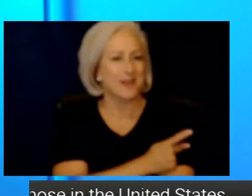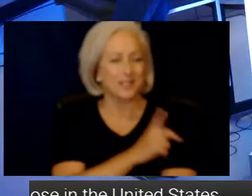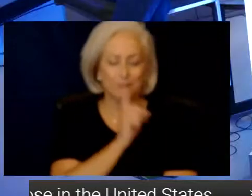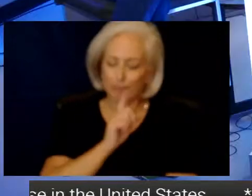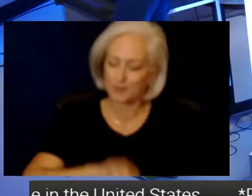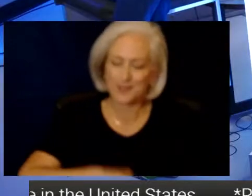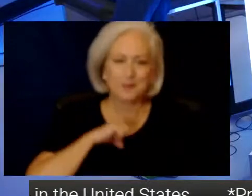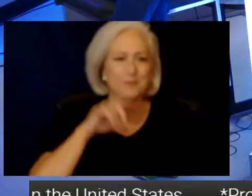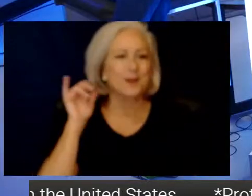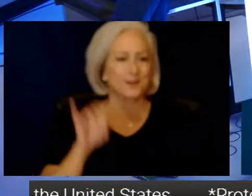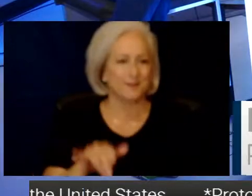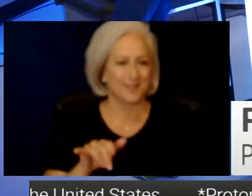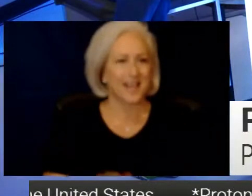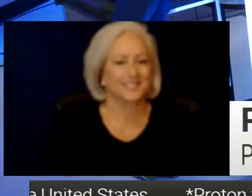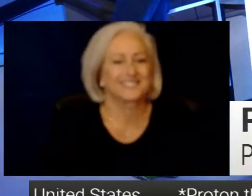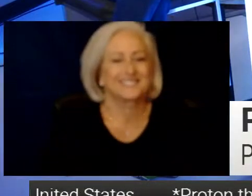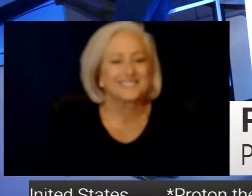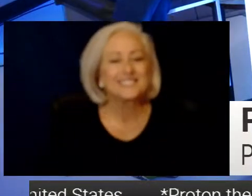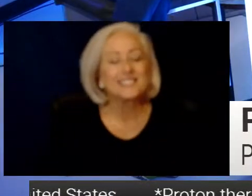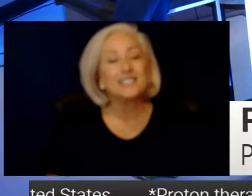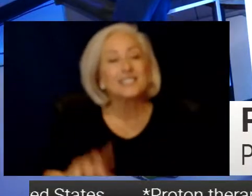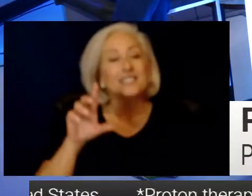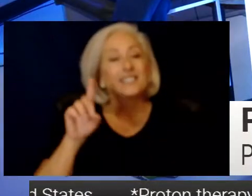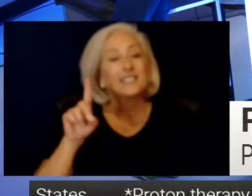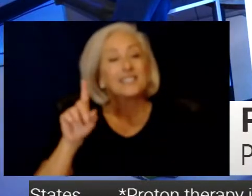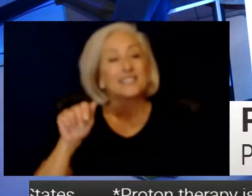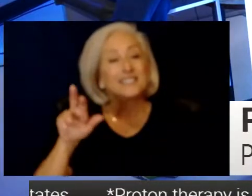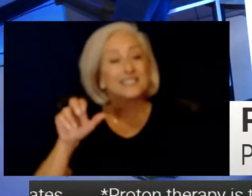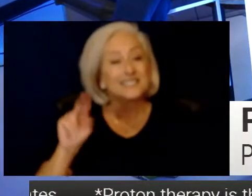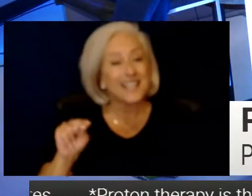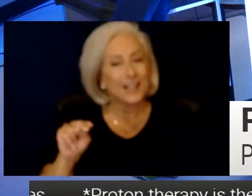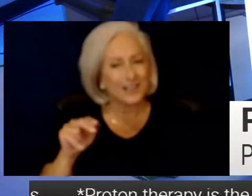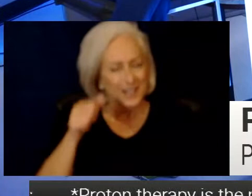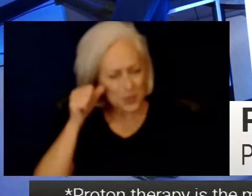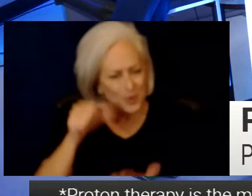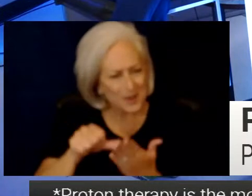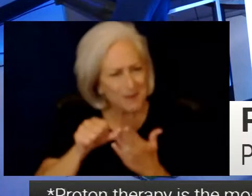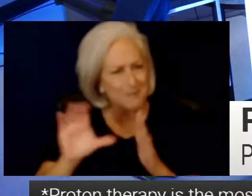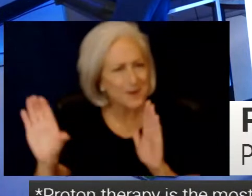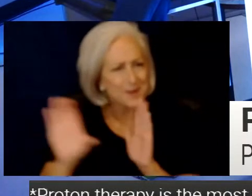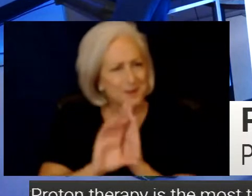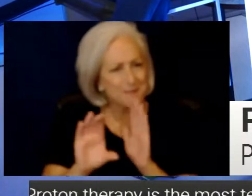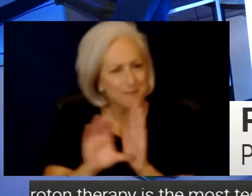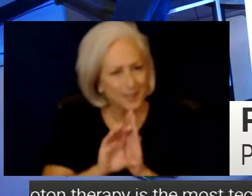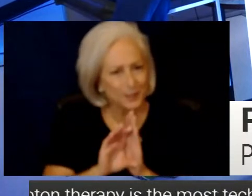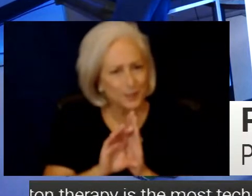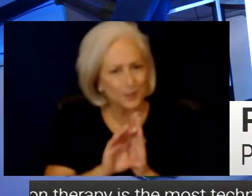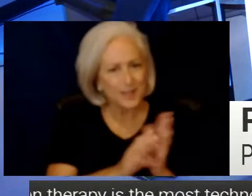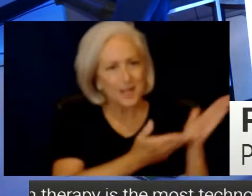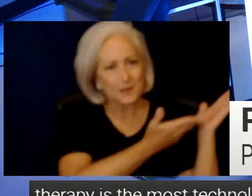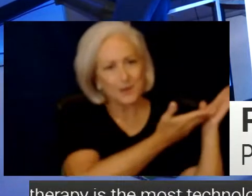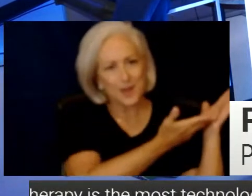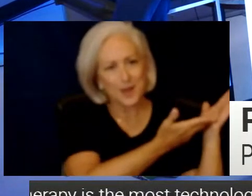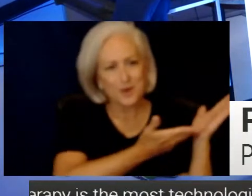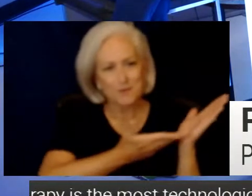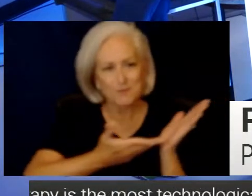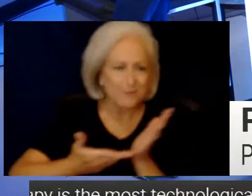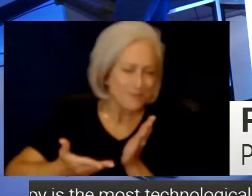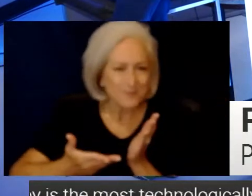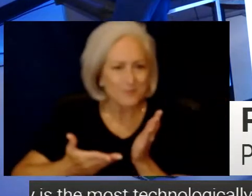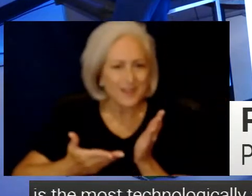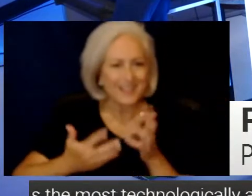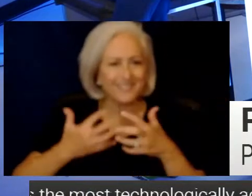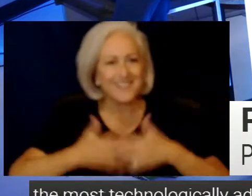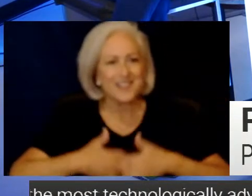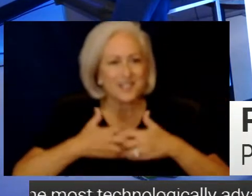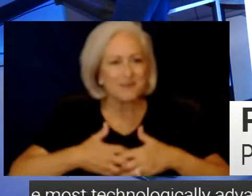that's a big deal. So, Darren, I remember those pictures we had when they're bringing the proton thing up the highway, and then the big crane taking it